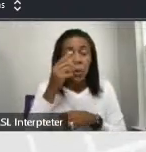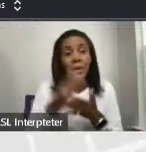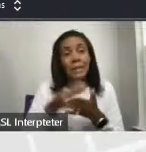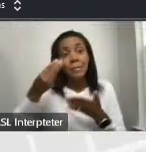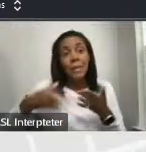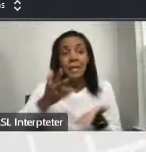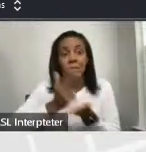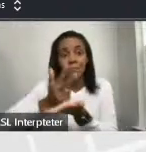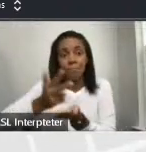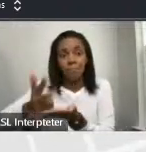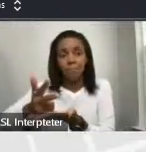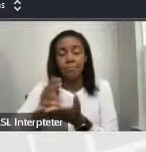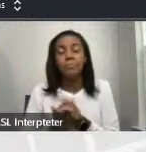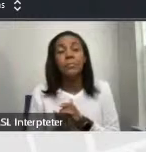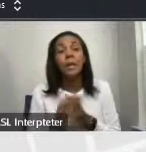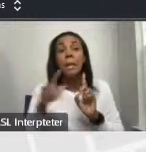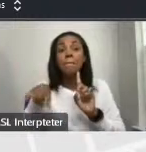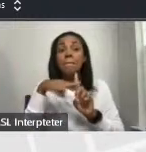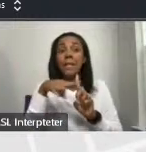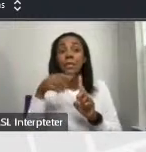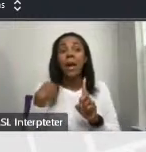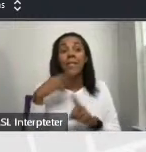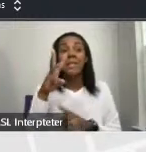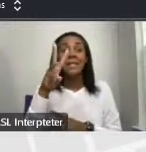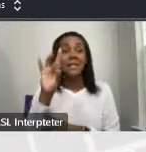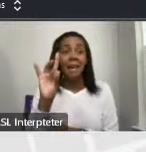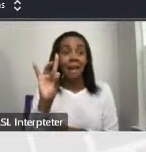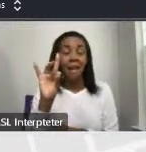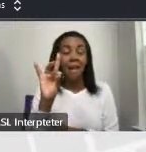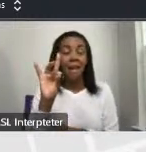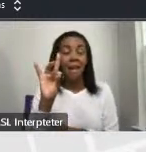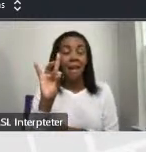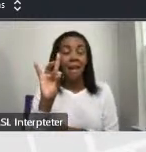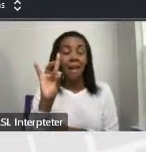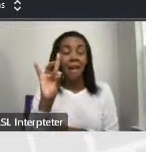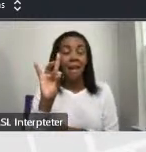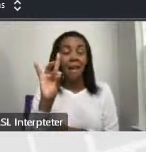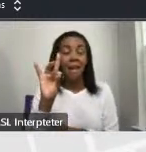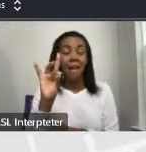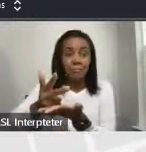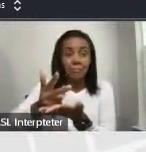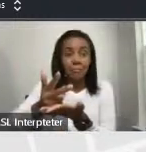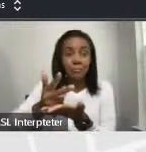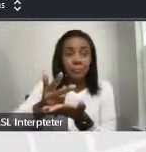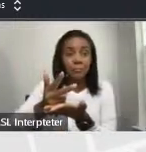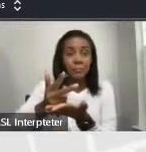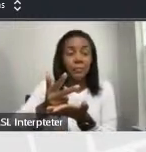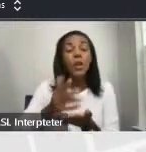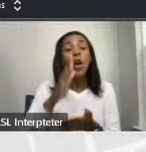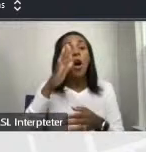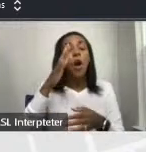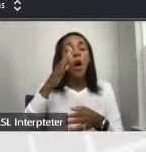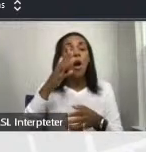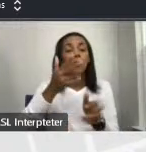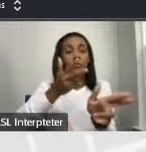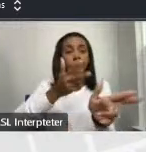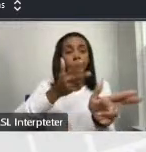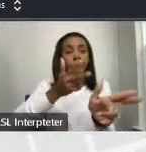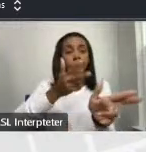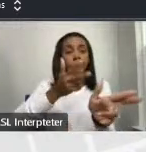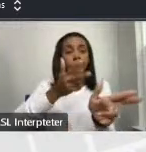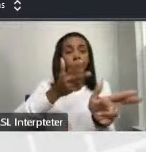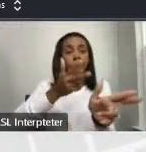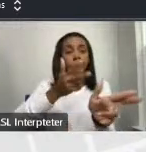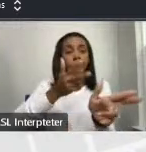Plus, we have 68 parking spaces parallel on the west side